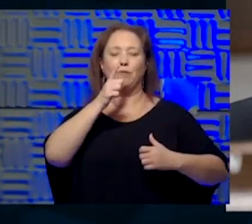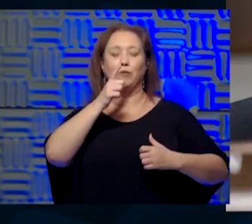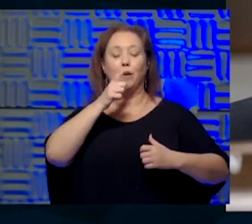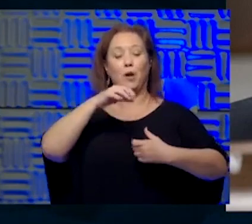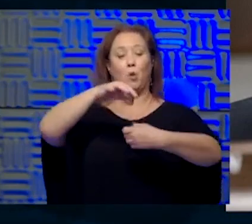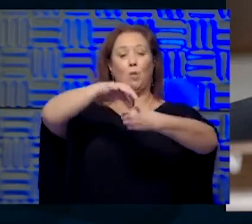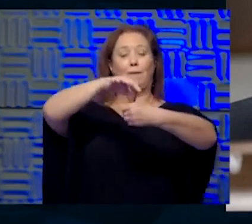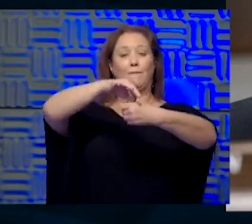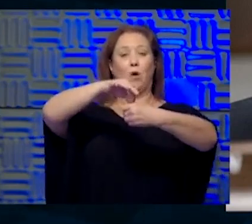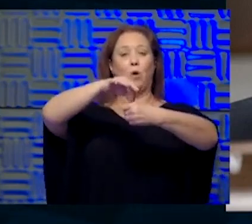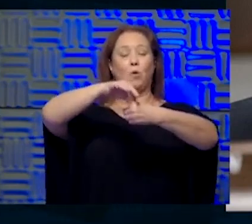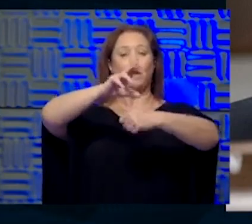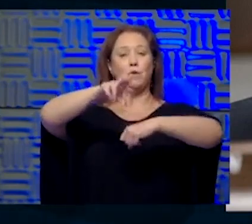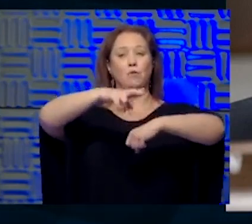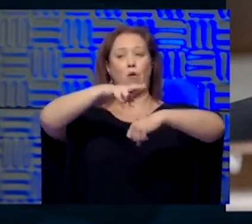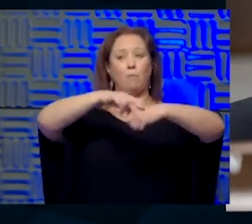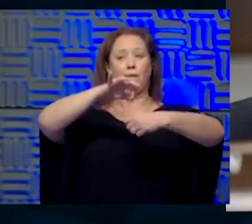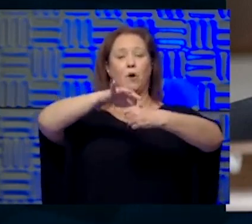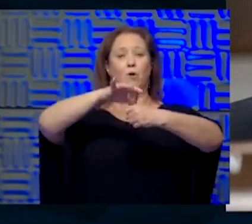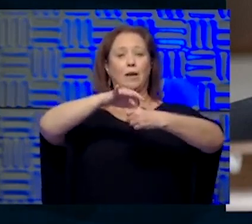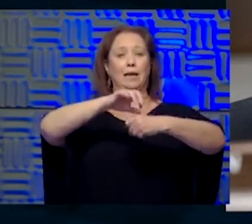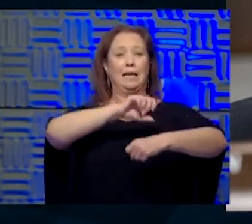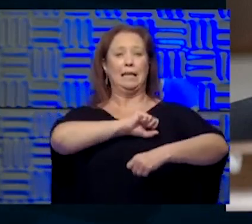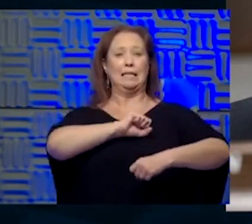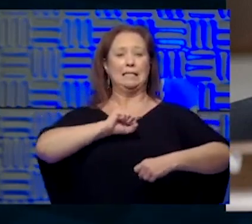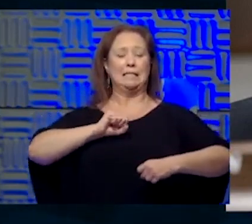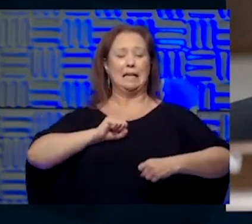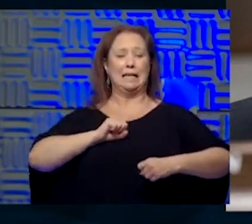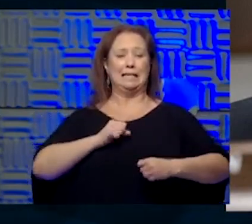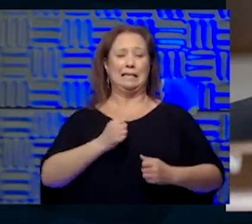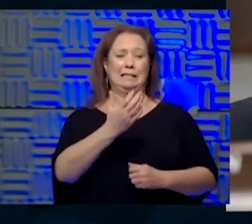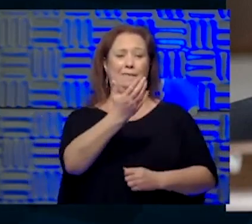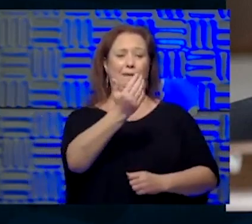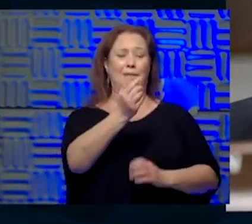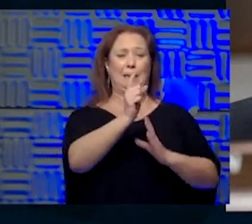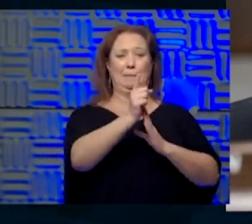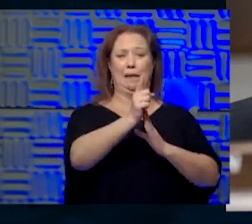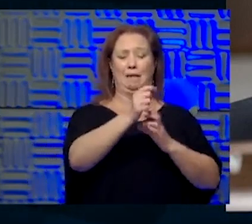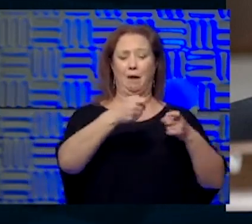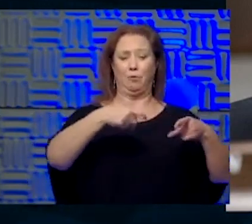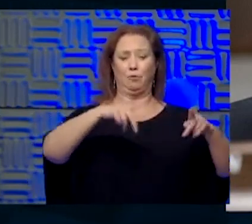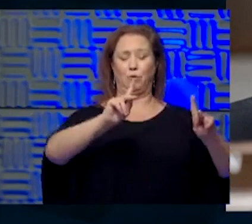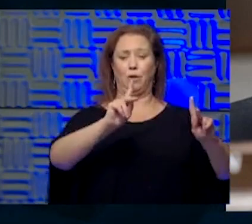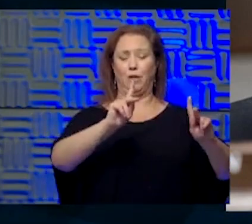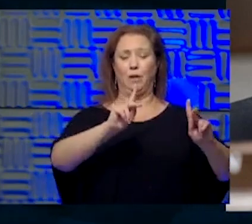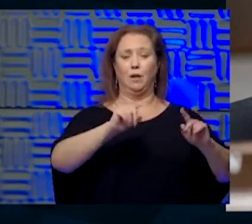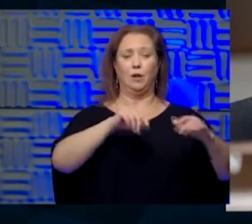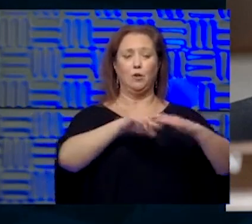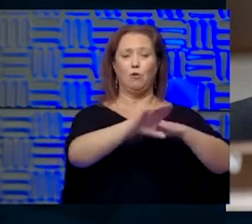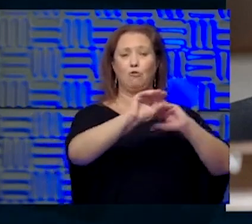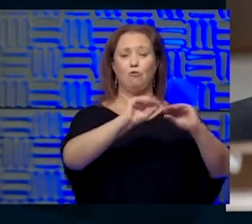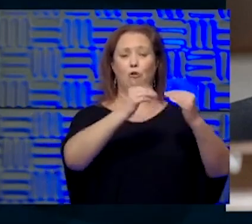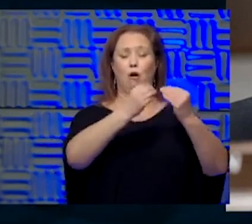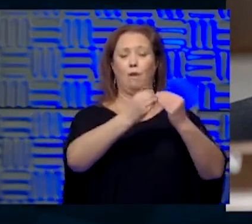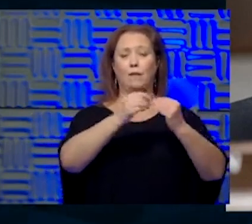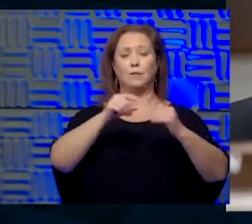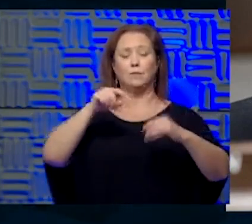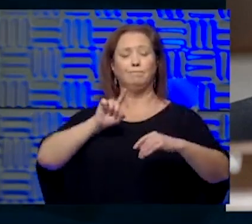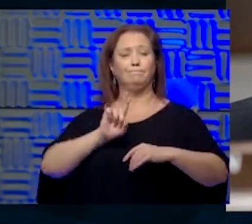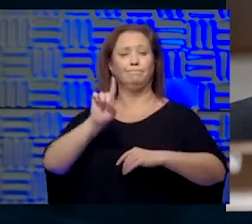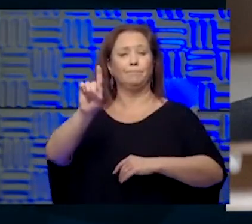vote. Normally, a vote in the United States Senate is a 15-minute opportunity. You walk from your office to the Senate